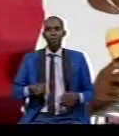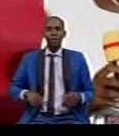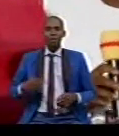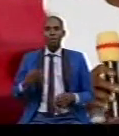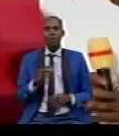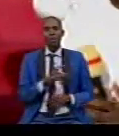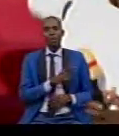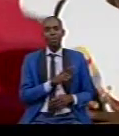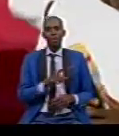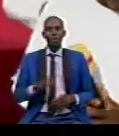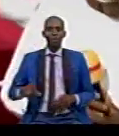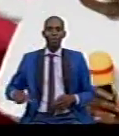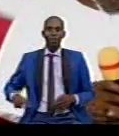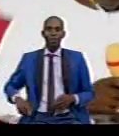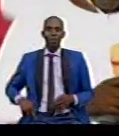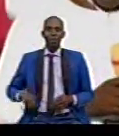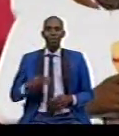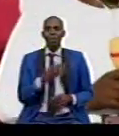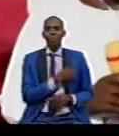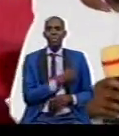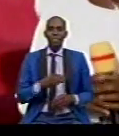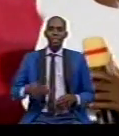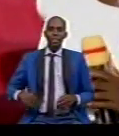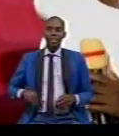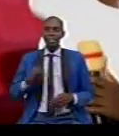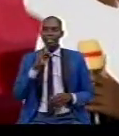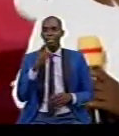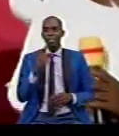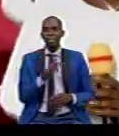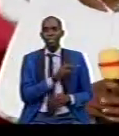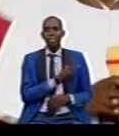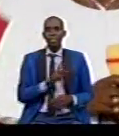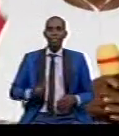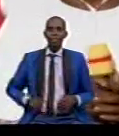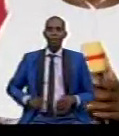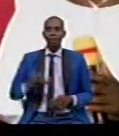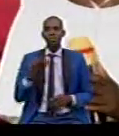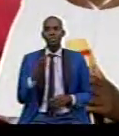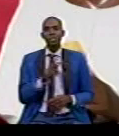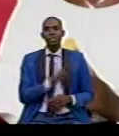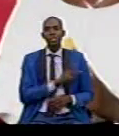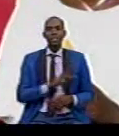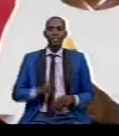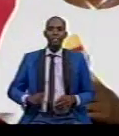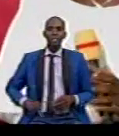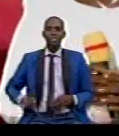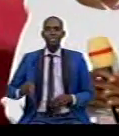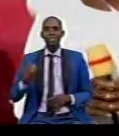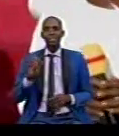living up to the privilege you have in Christ.